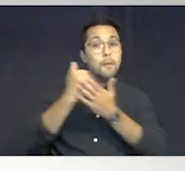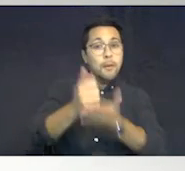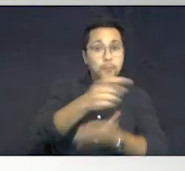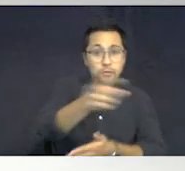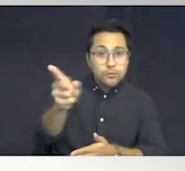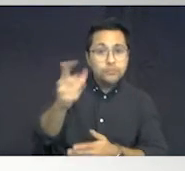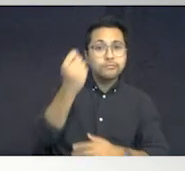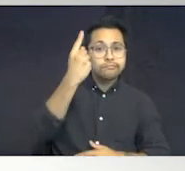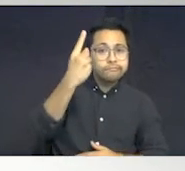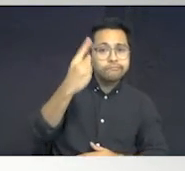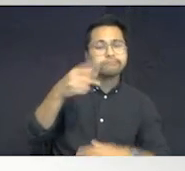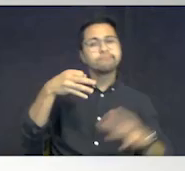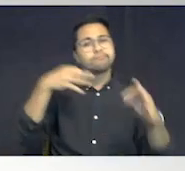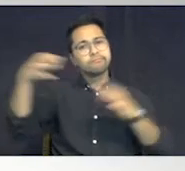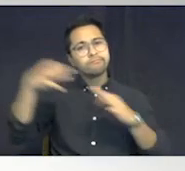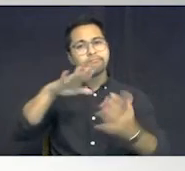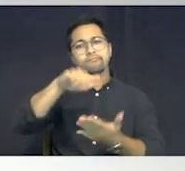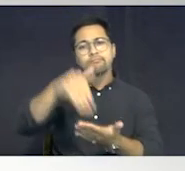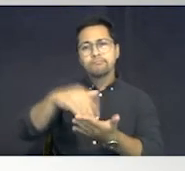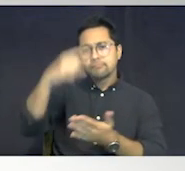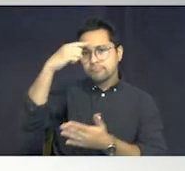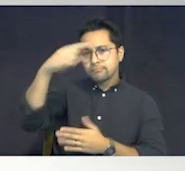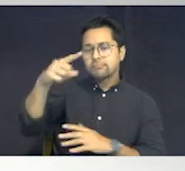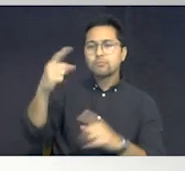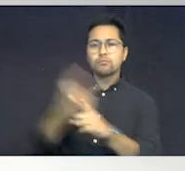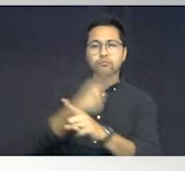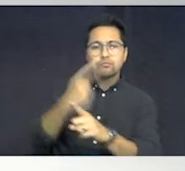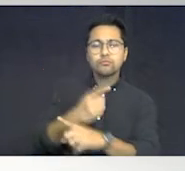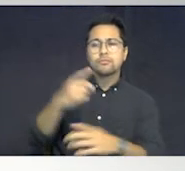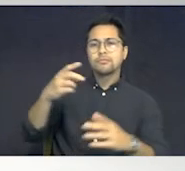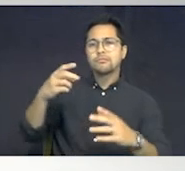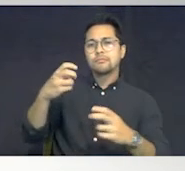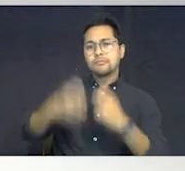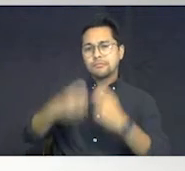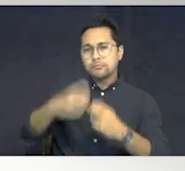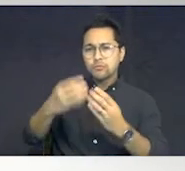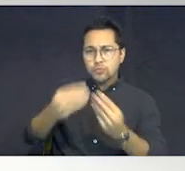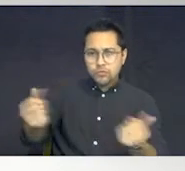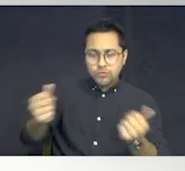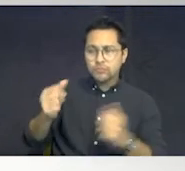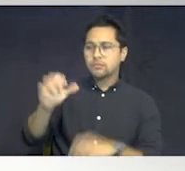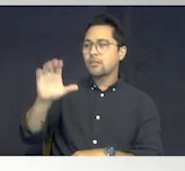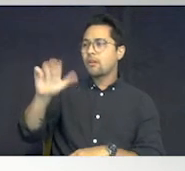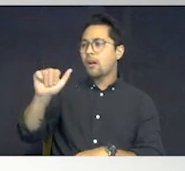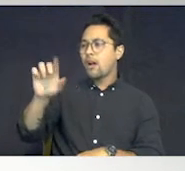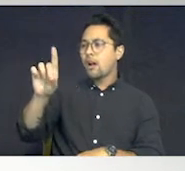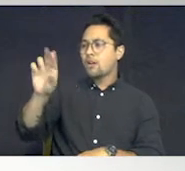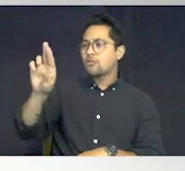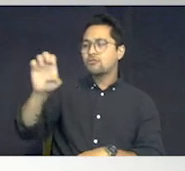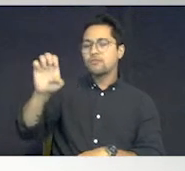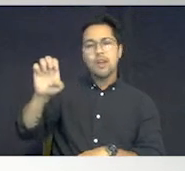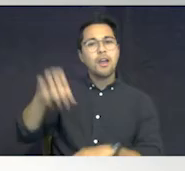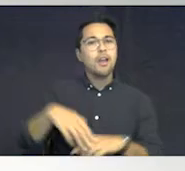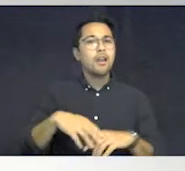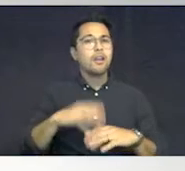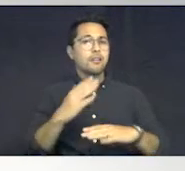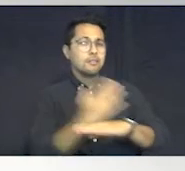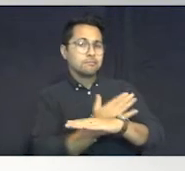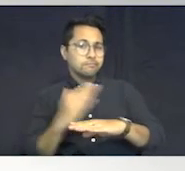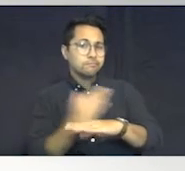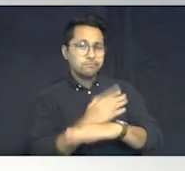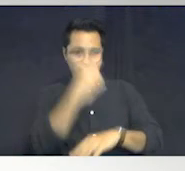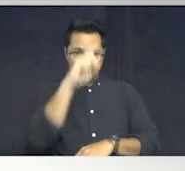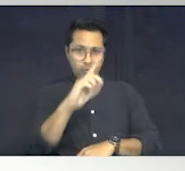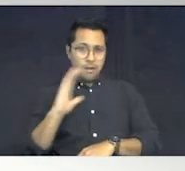and explain the Center for Appropriate Dispute Resolution in Special Education, or CADRE's, continuum of dispute resolution processes